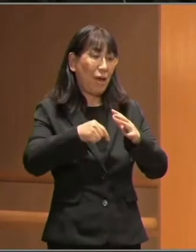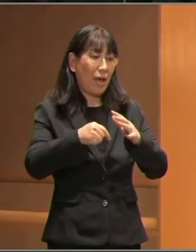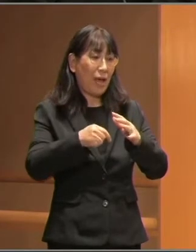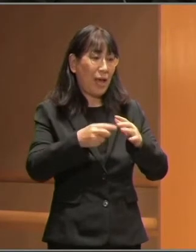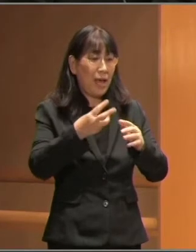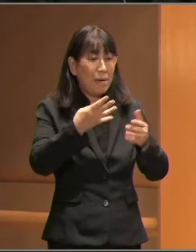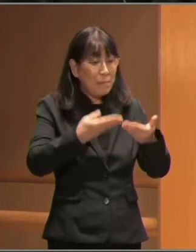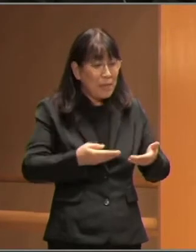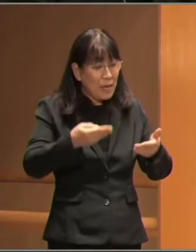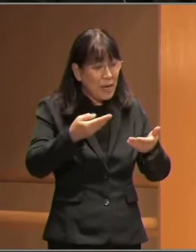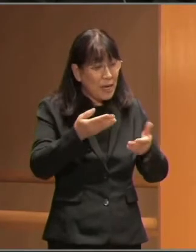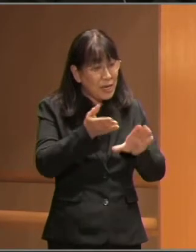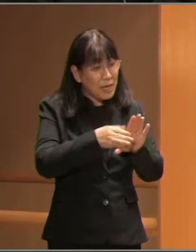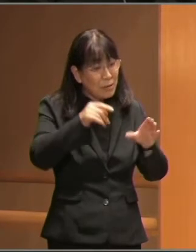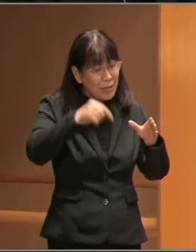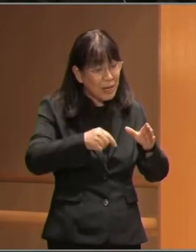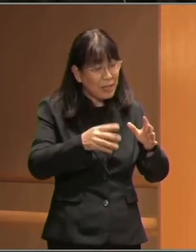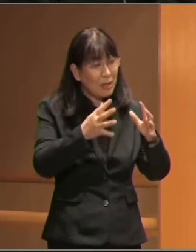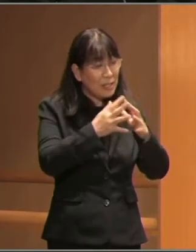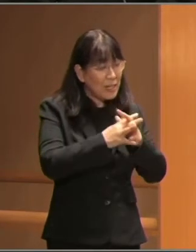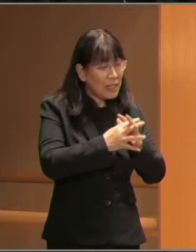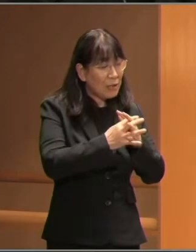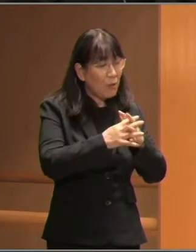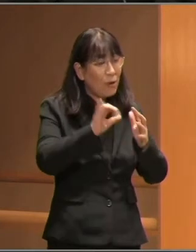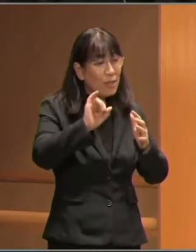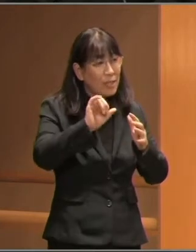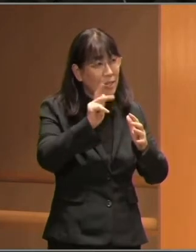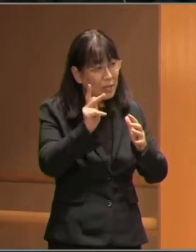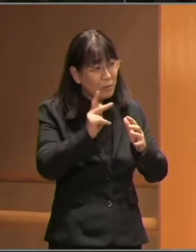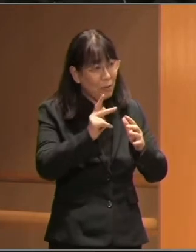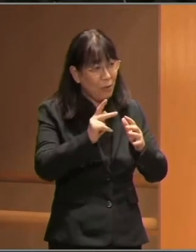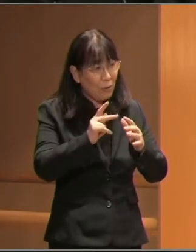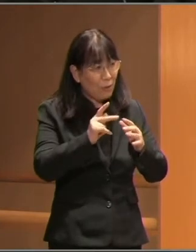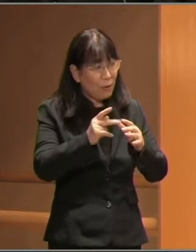And Ise is located in Mie, and